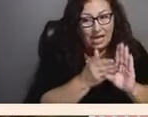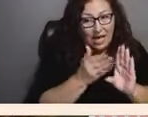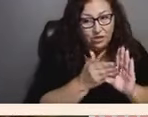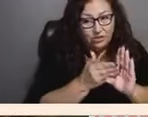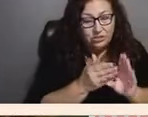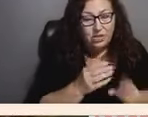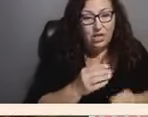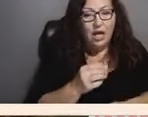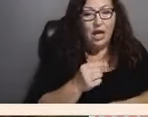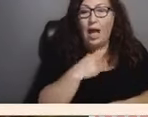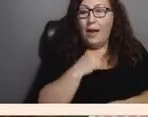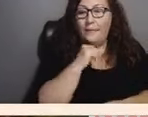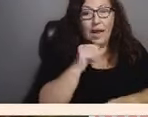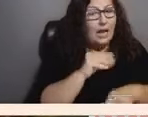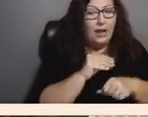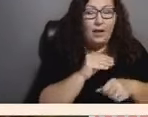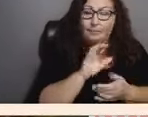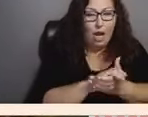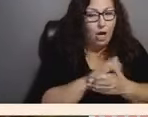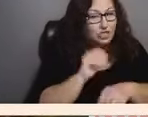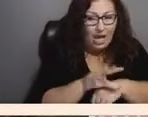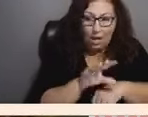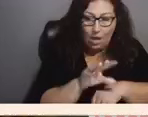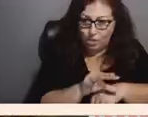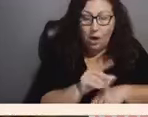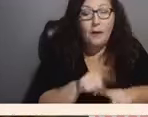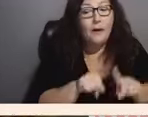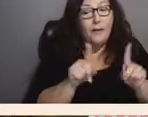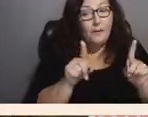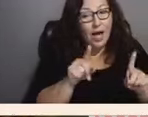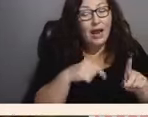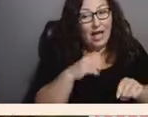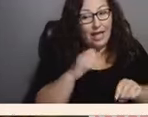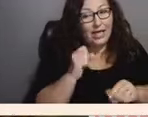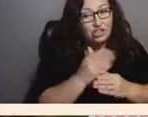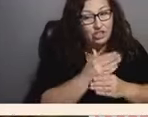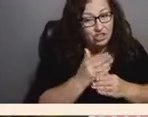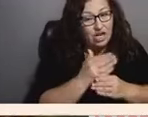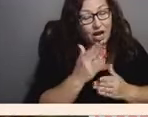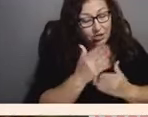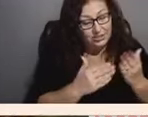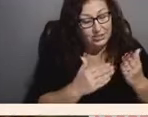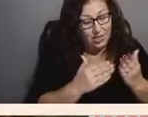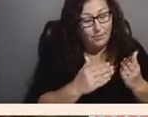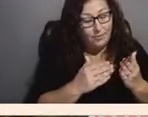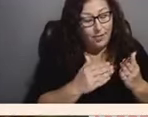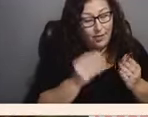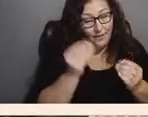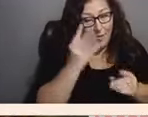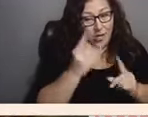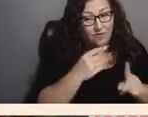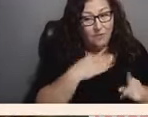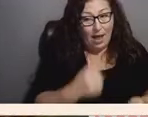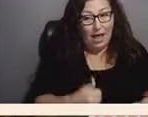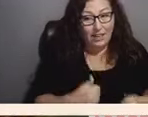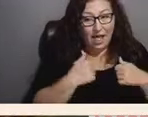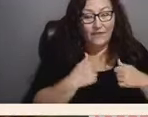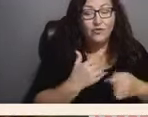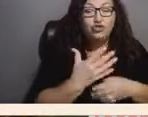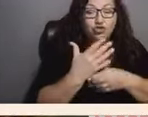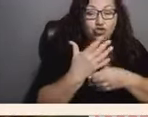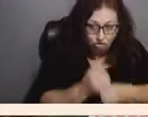counselor. But I can share some pages out of my life where I can tell you trust is